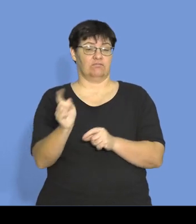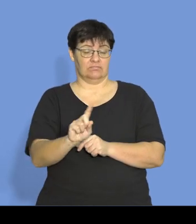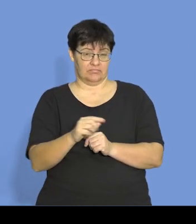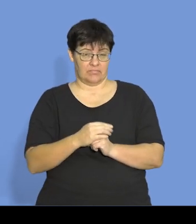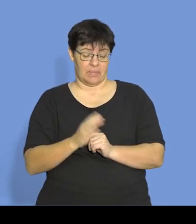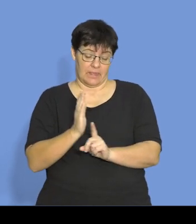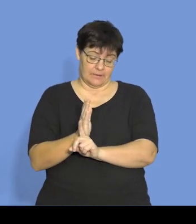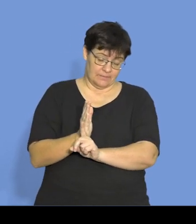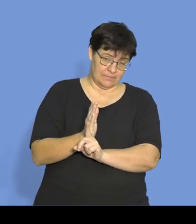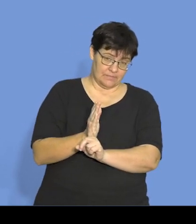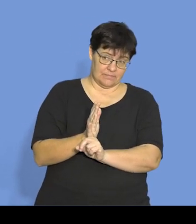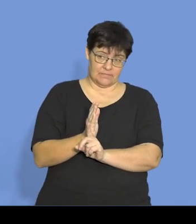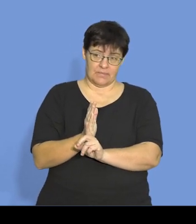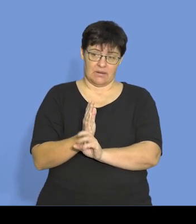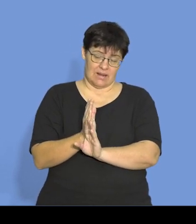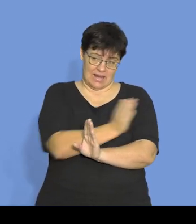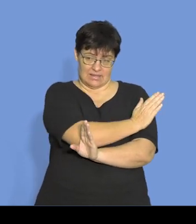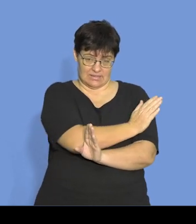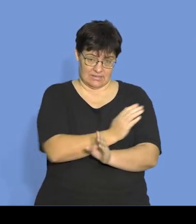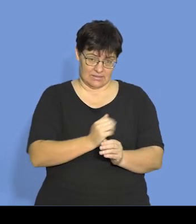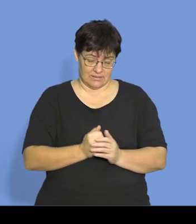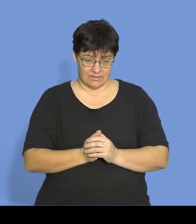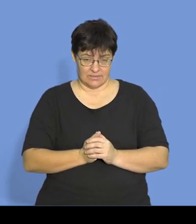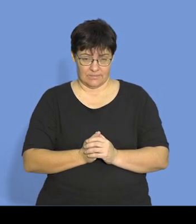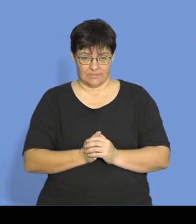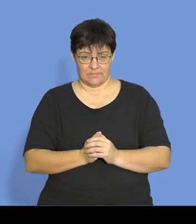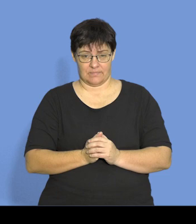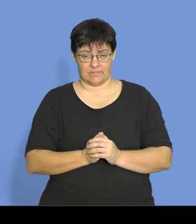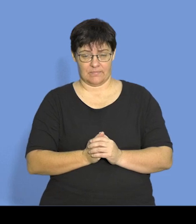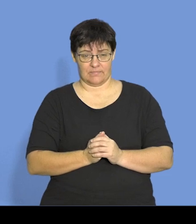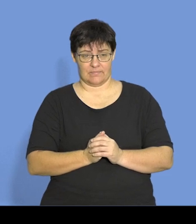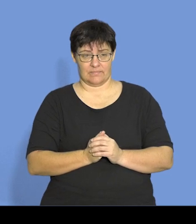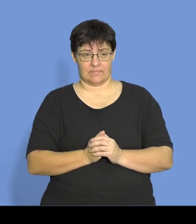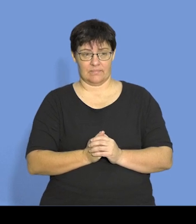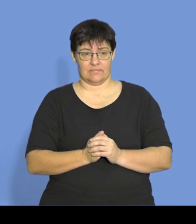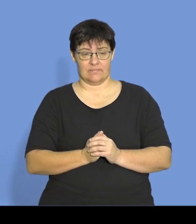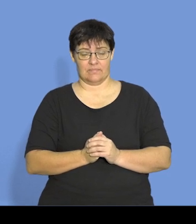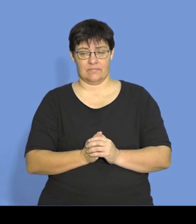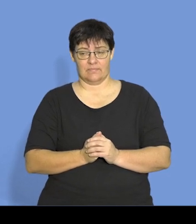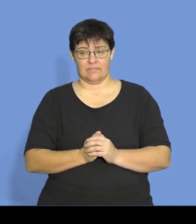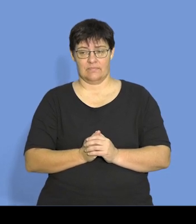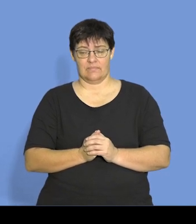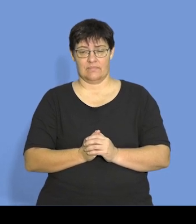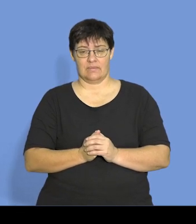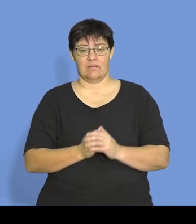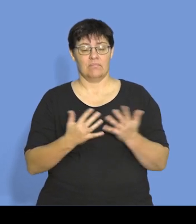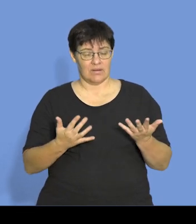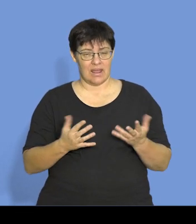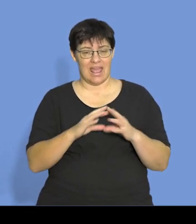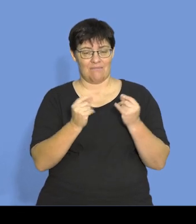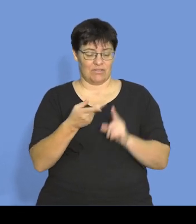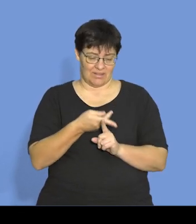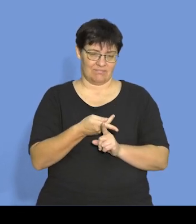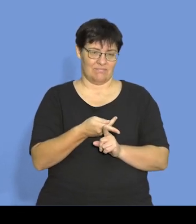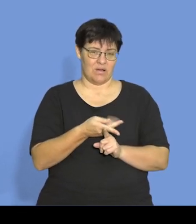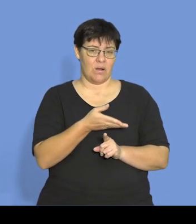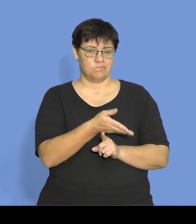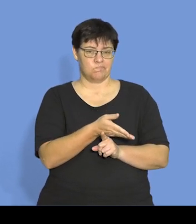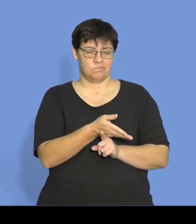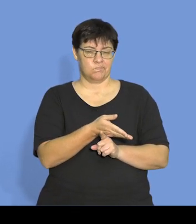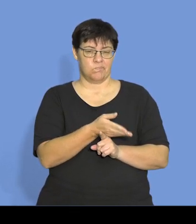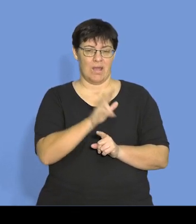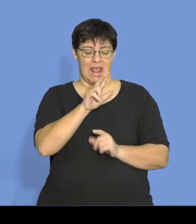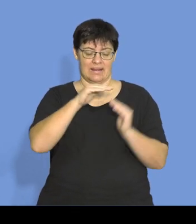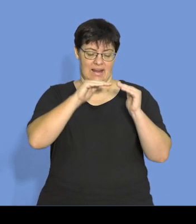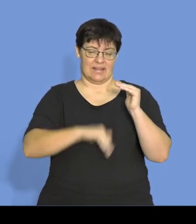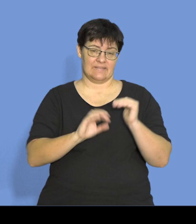but excluding the 8, hence it's an open circle, and it will go to the left-hand side because that's where everything is